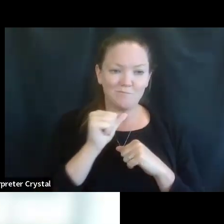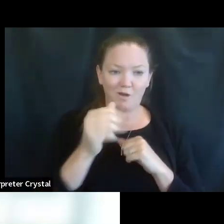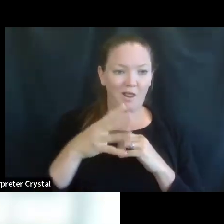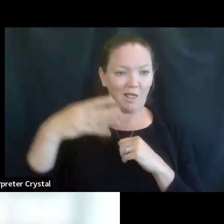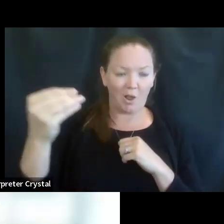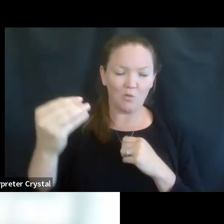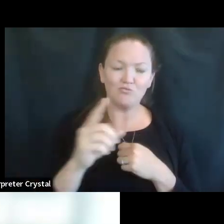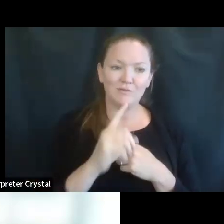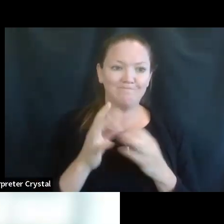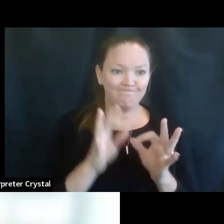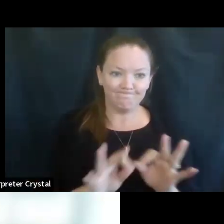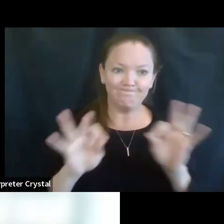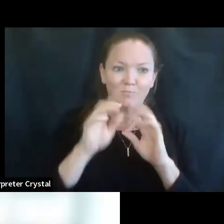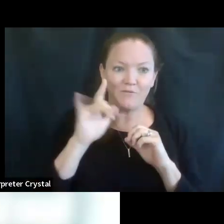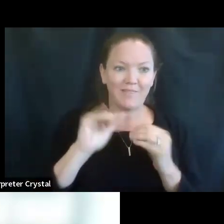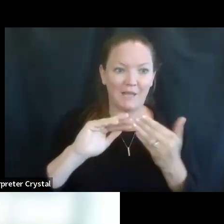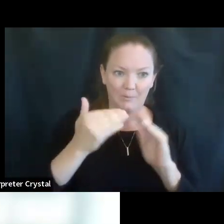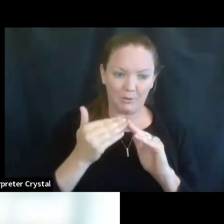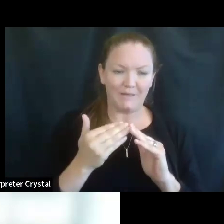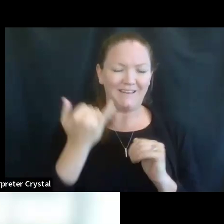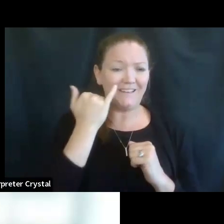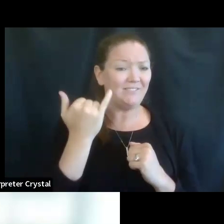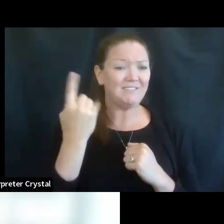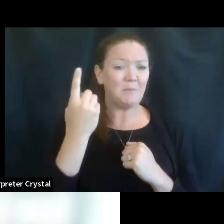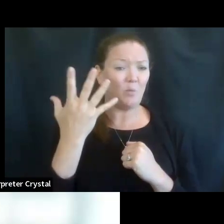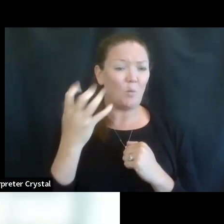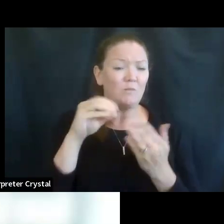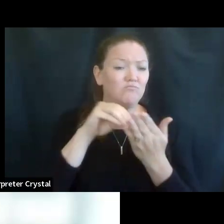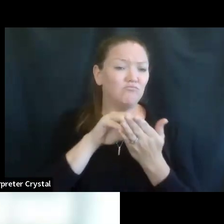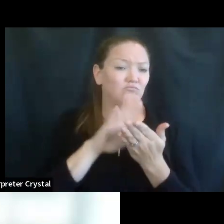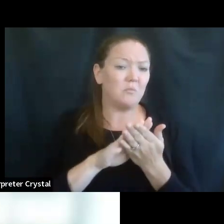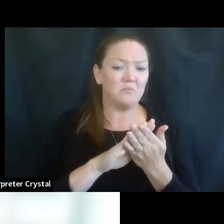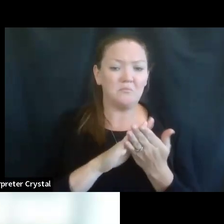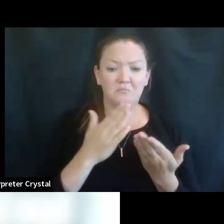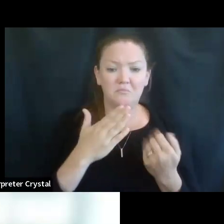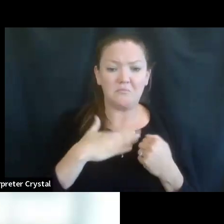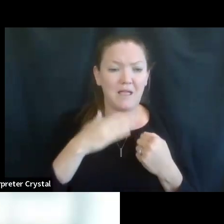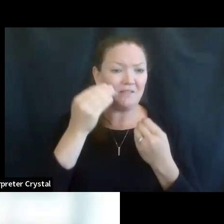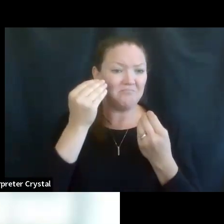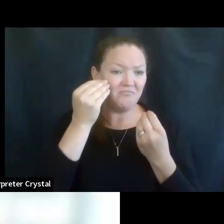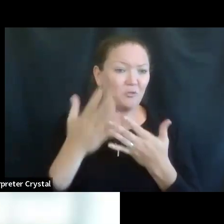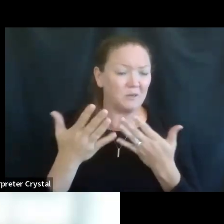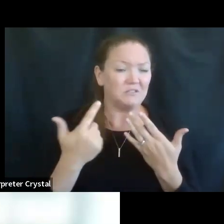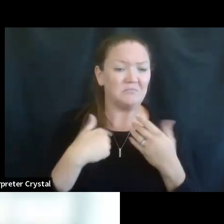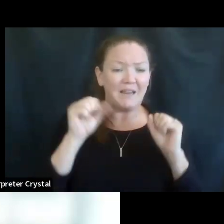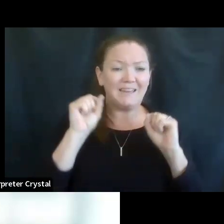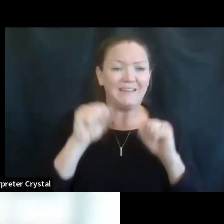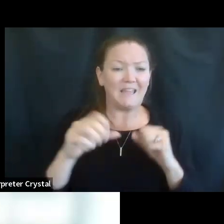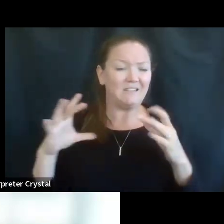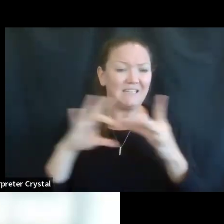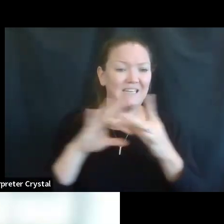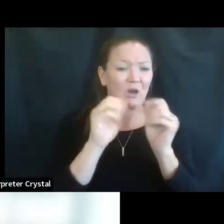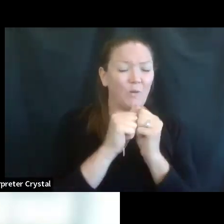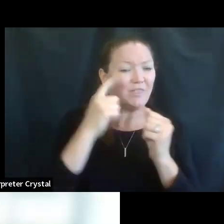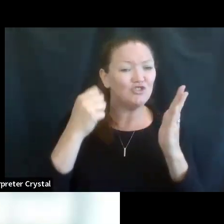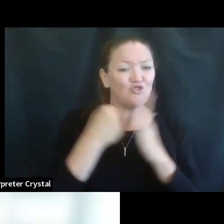is really critical for that community. And if anybody wants to take it down on my information, I can put them in contact with the Stroke Support Association,